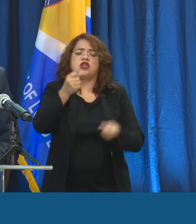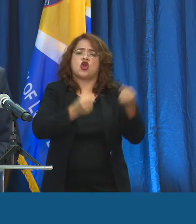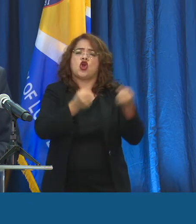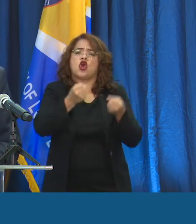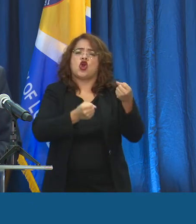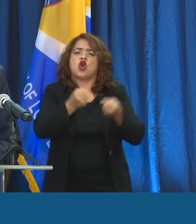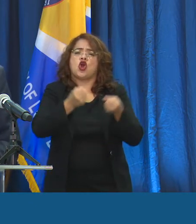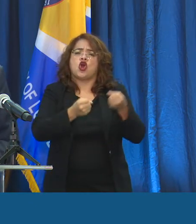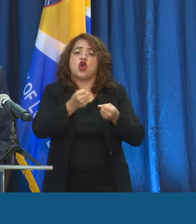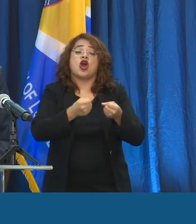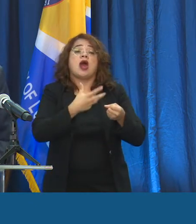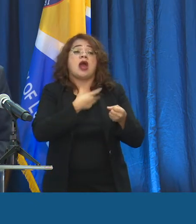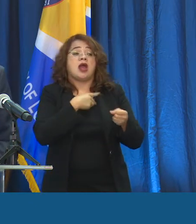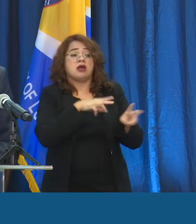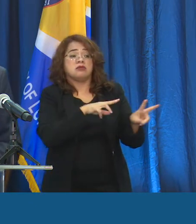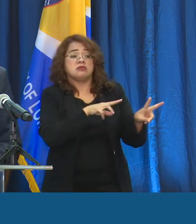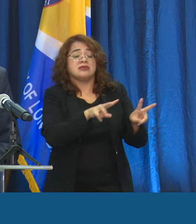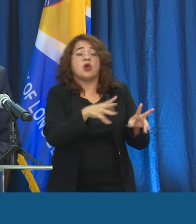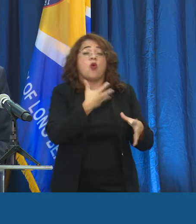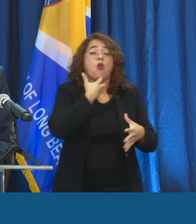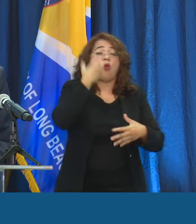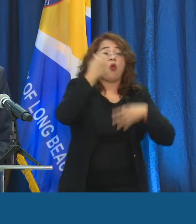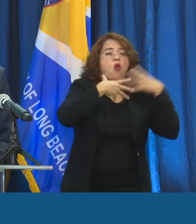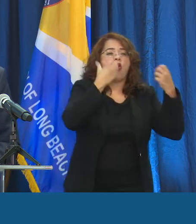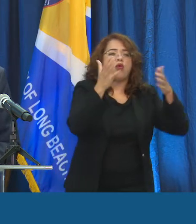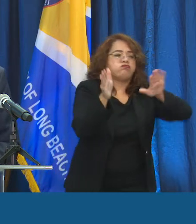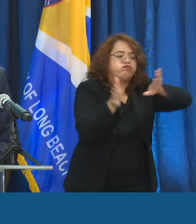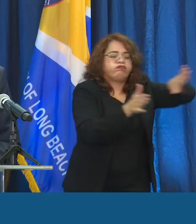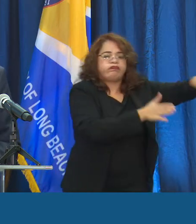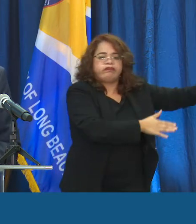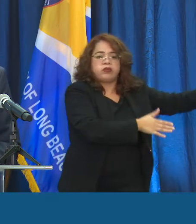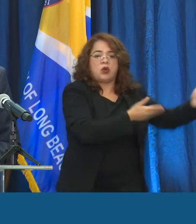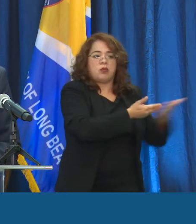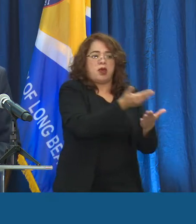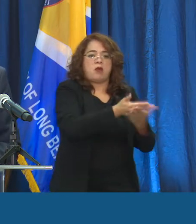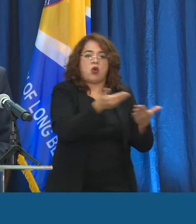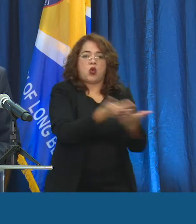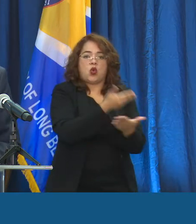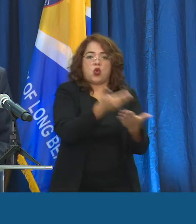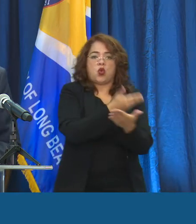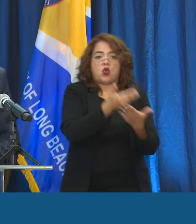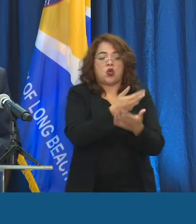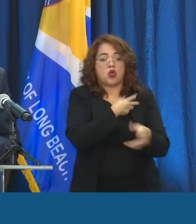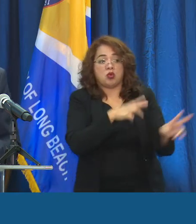of the fleet, and that has paid off. We are now, because of that investment, seeing